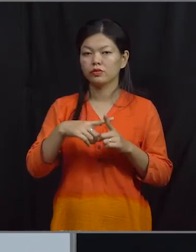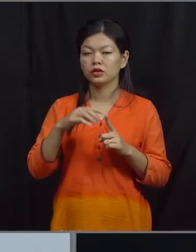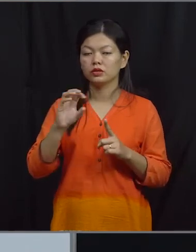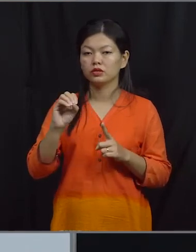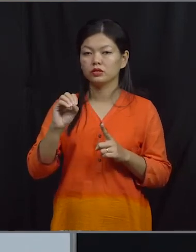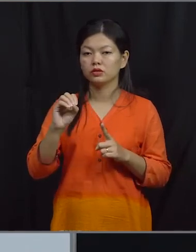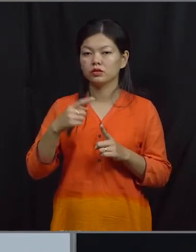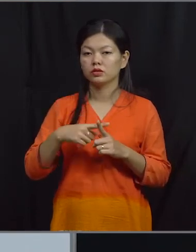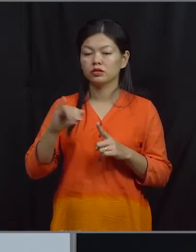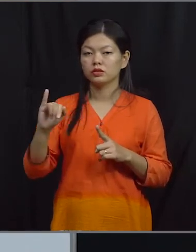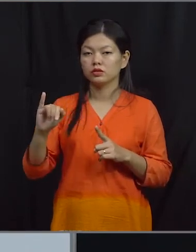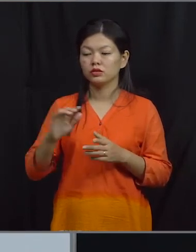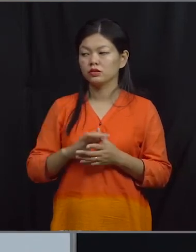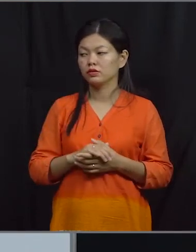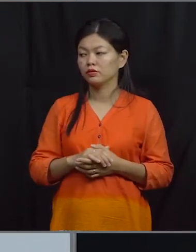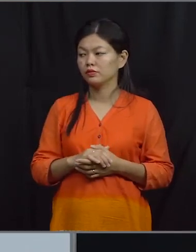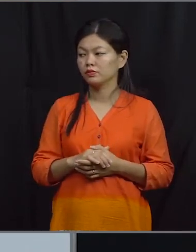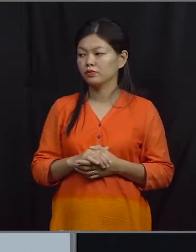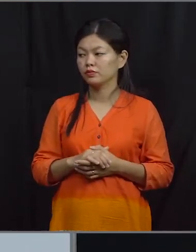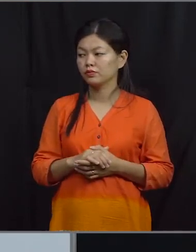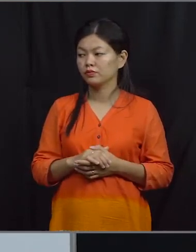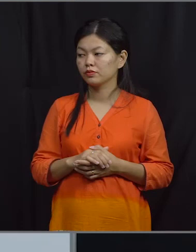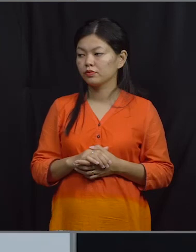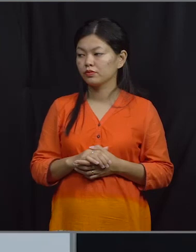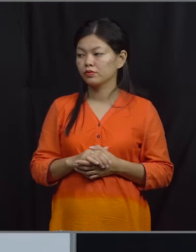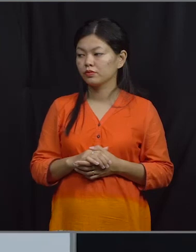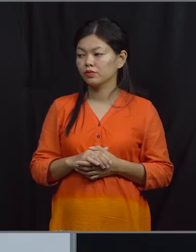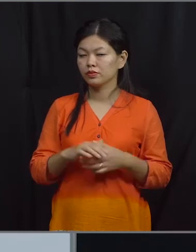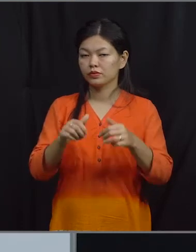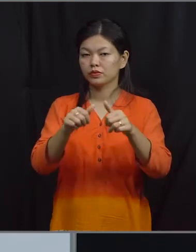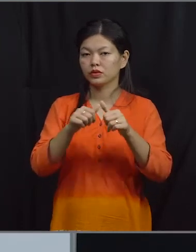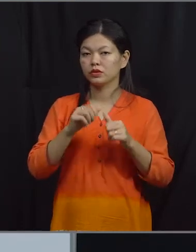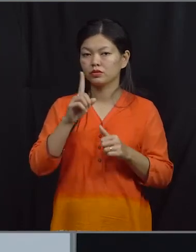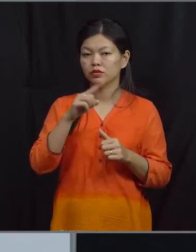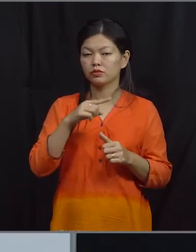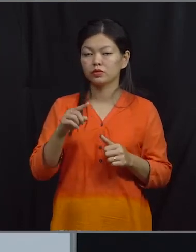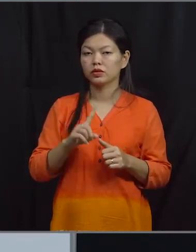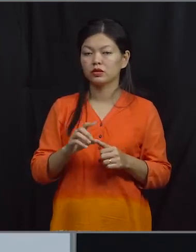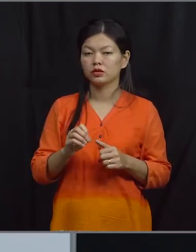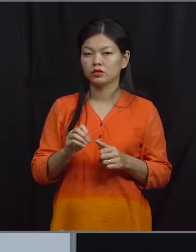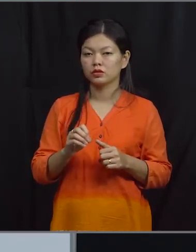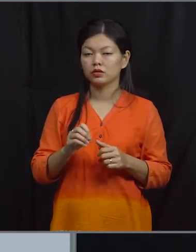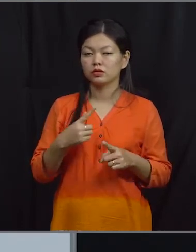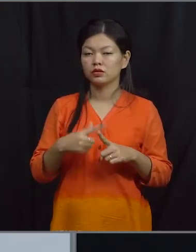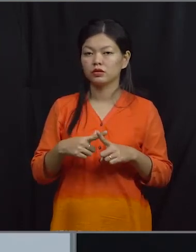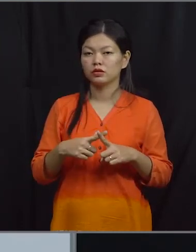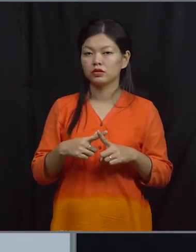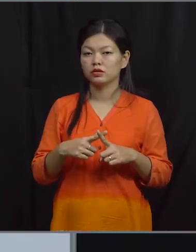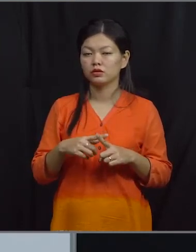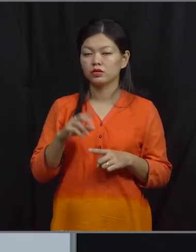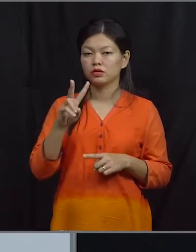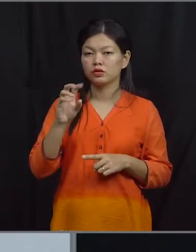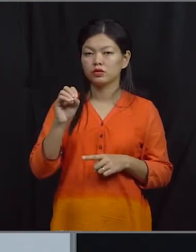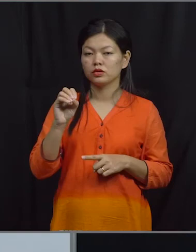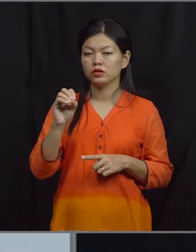0 plus 6. So it gives 1 by 10 into, this is